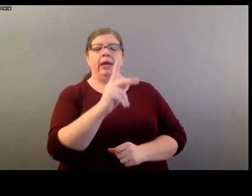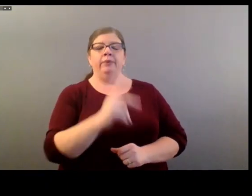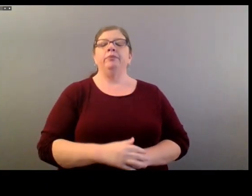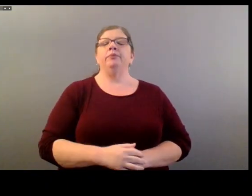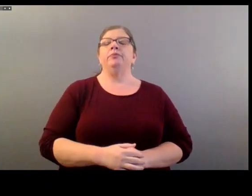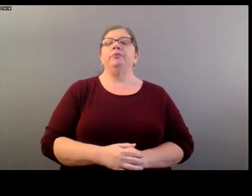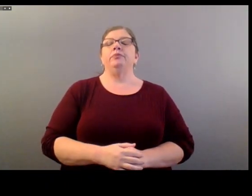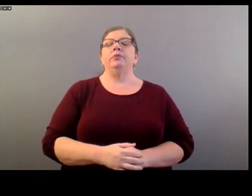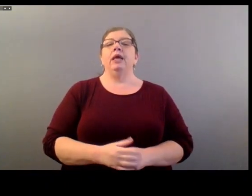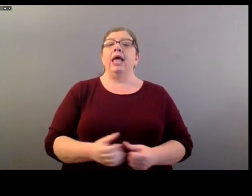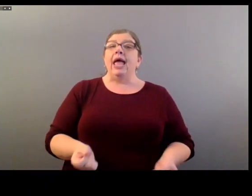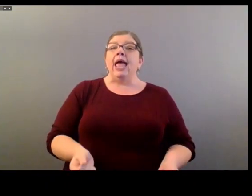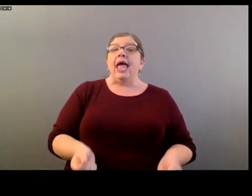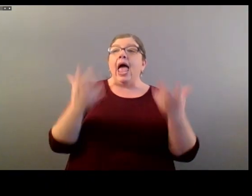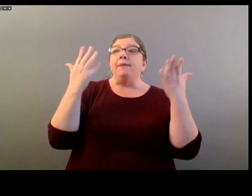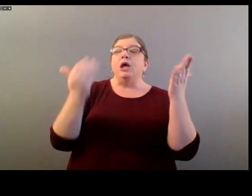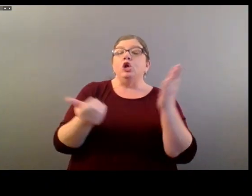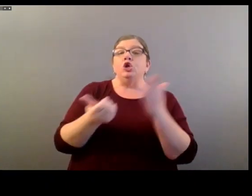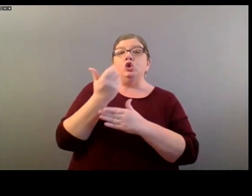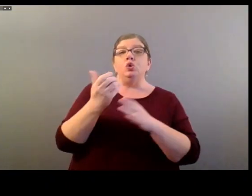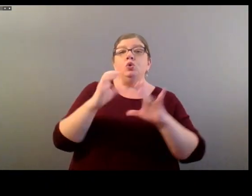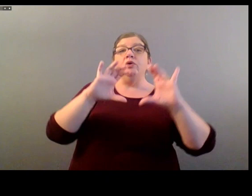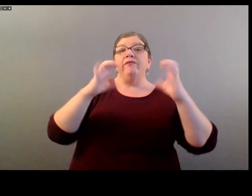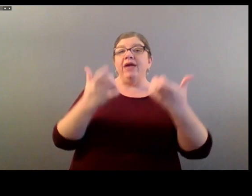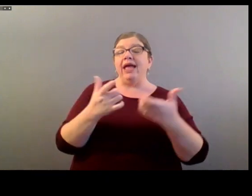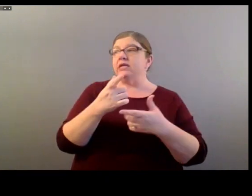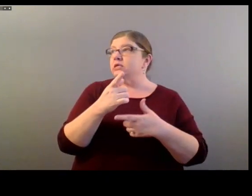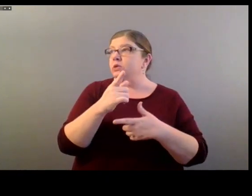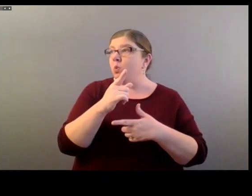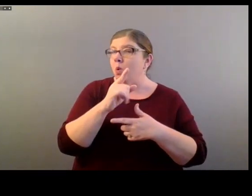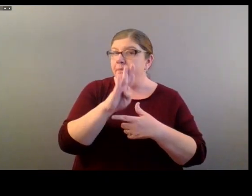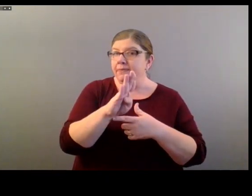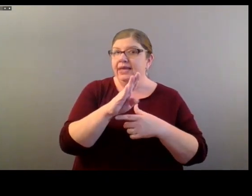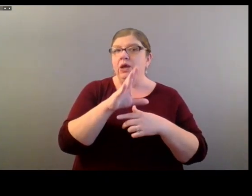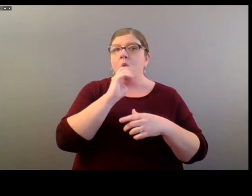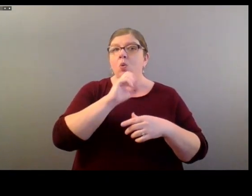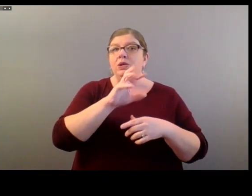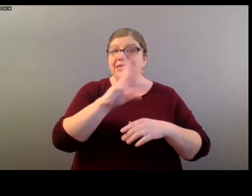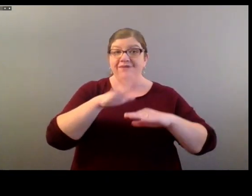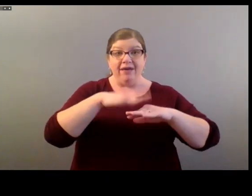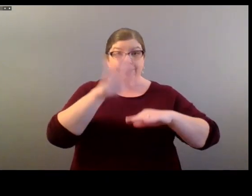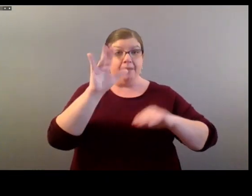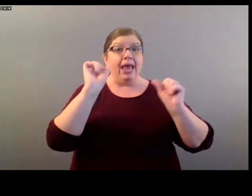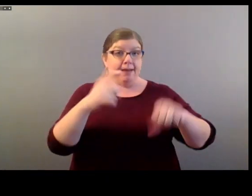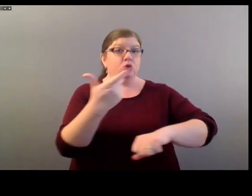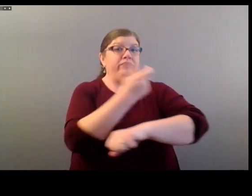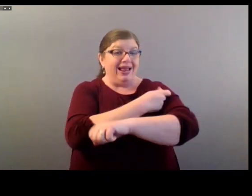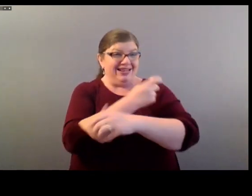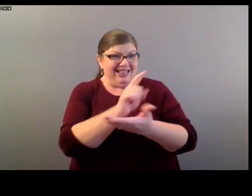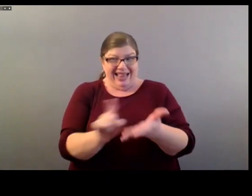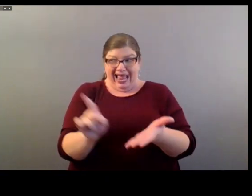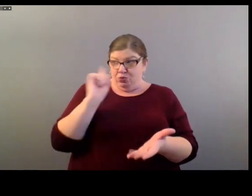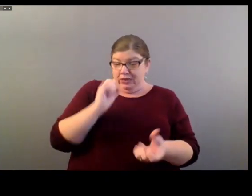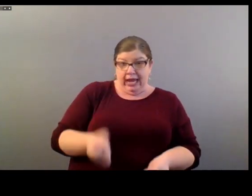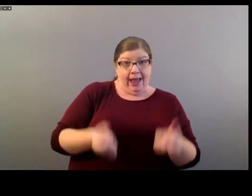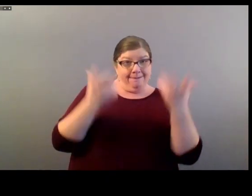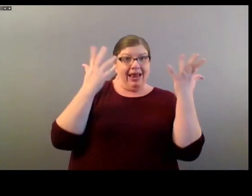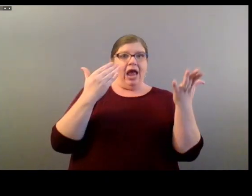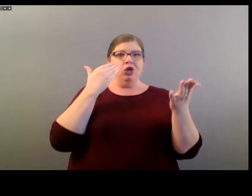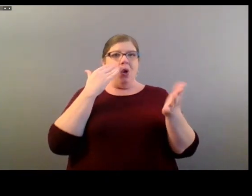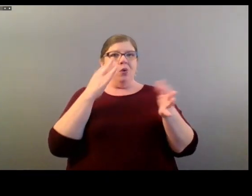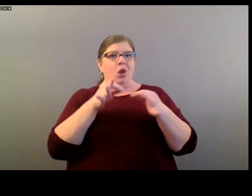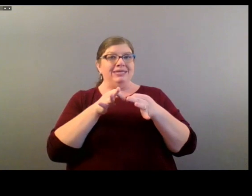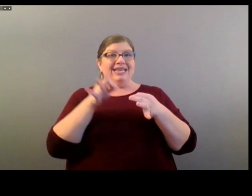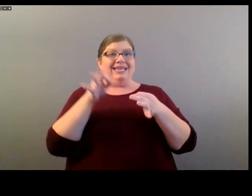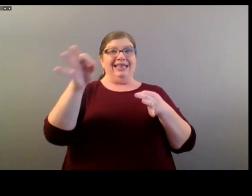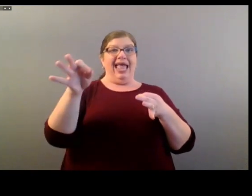of the new phase 1B 65 plus residents were able to get vaccinated this past week? I know there was the delays, obviously,